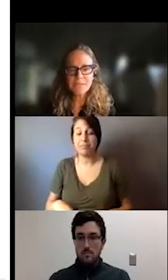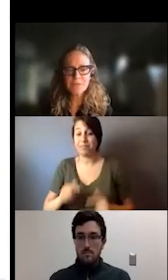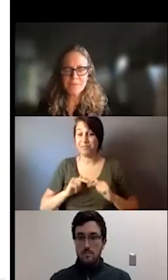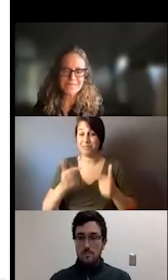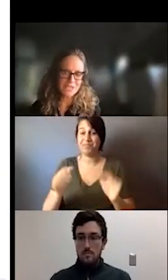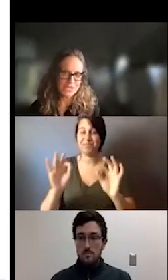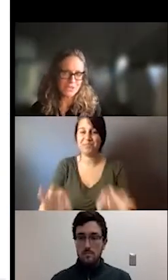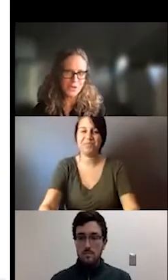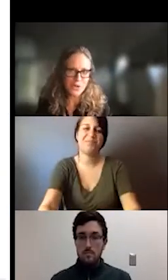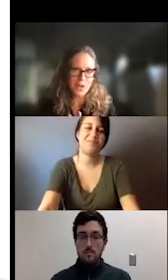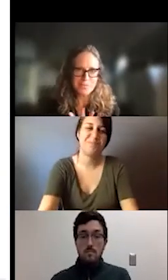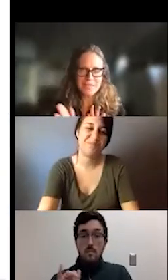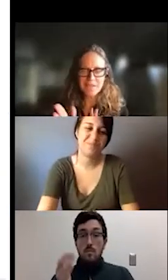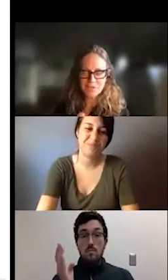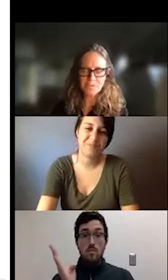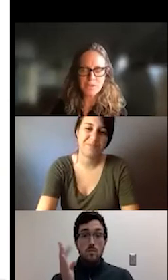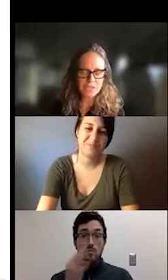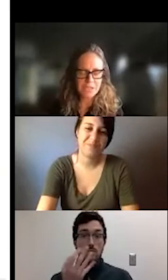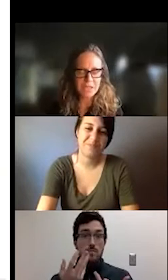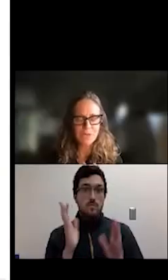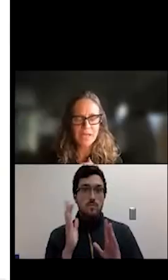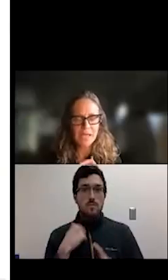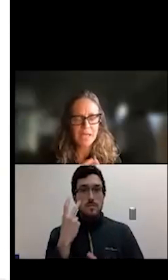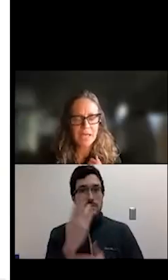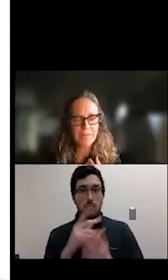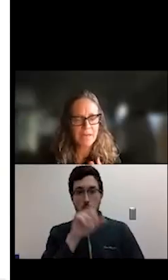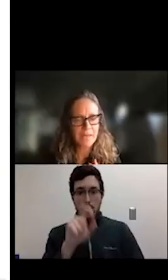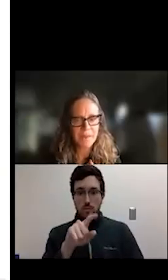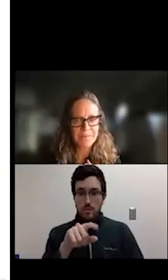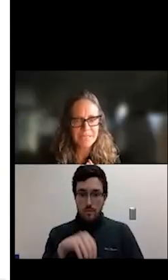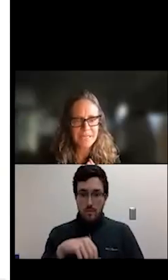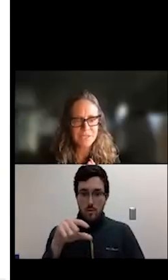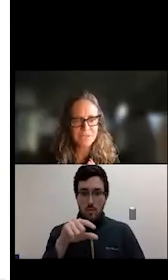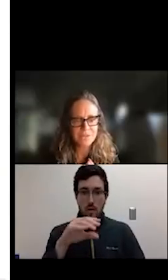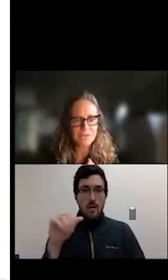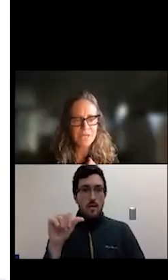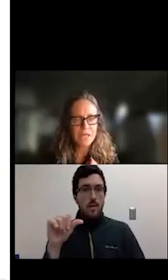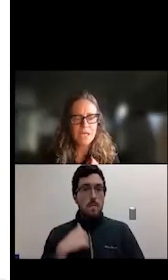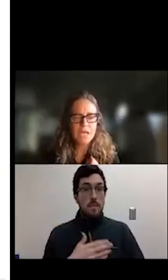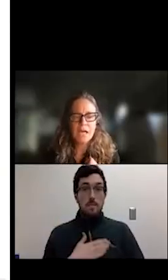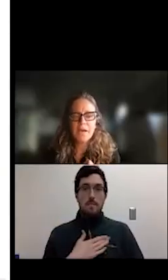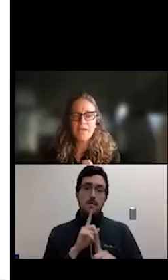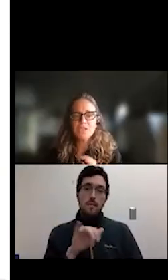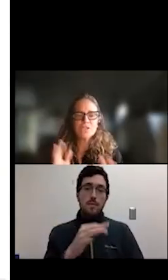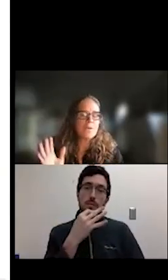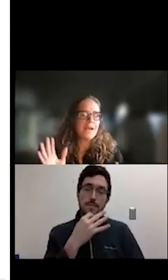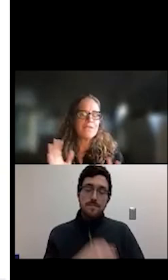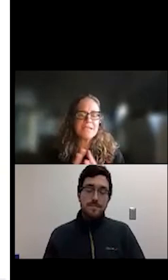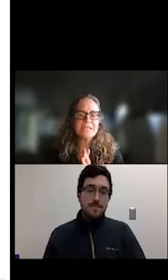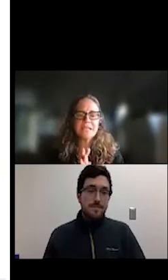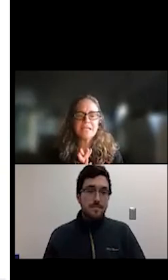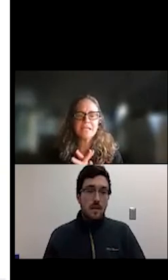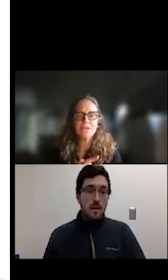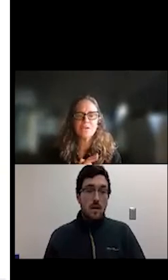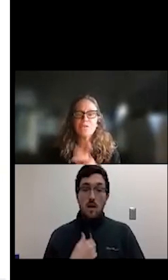So I'm almost done with the presentation. So I'm seeing that there's some questions in the Q&A, and I'm happy to get to those. I just do